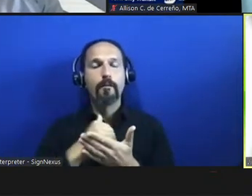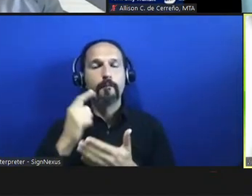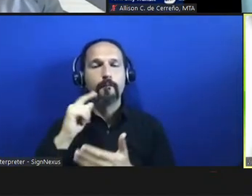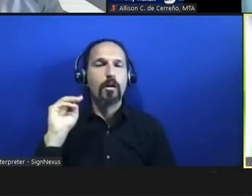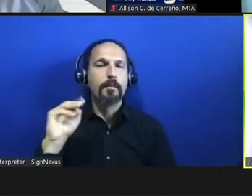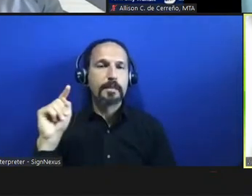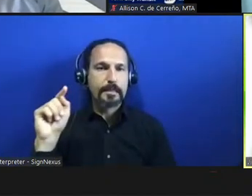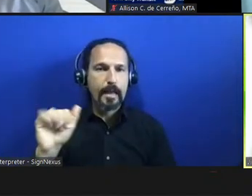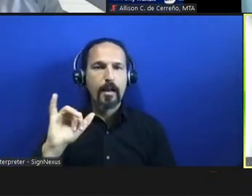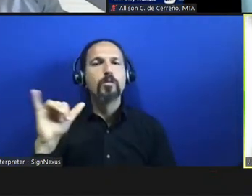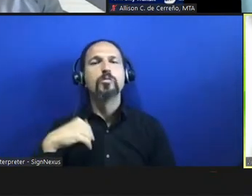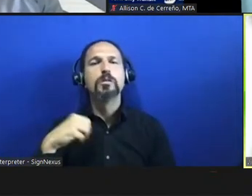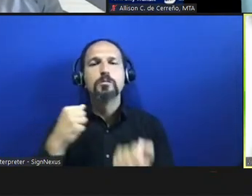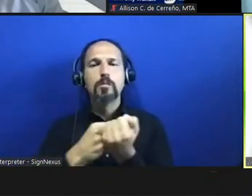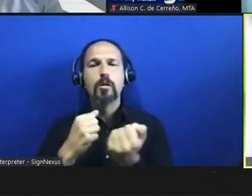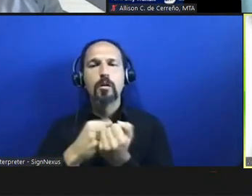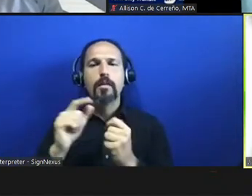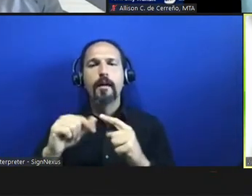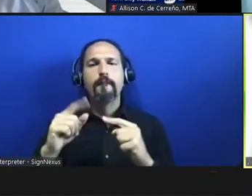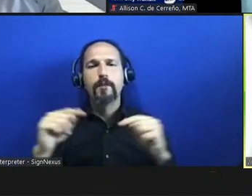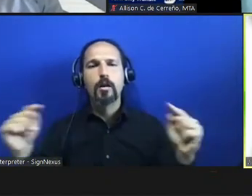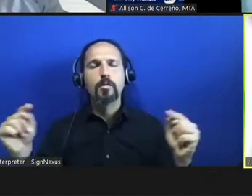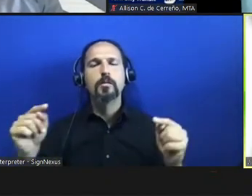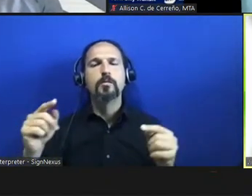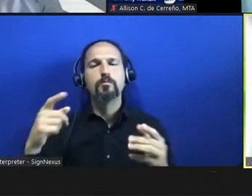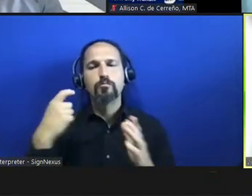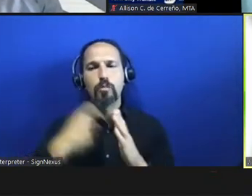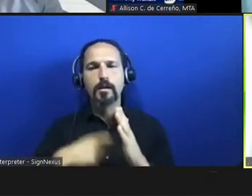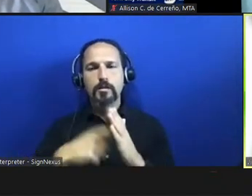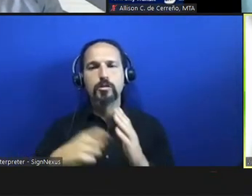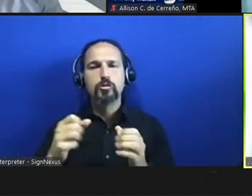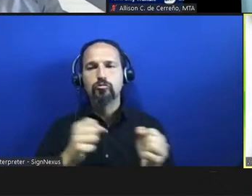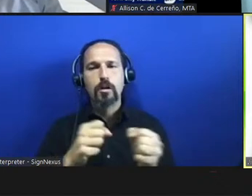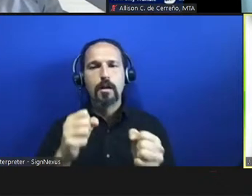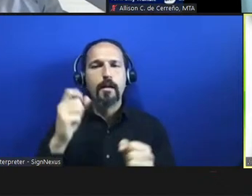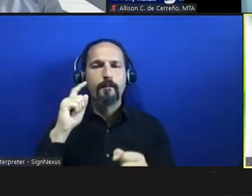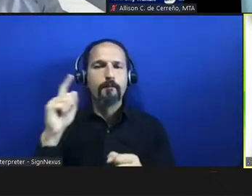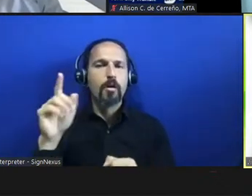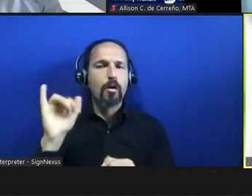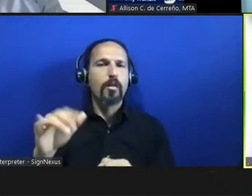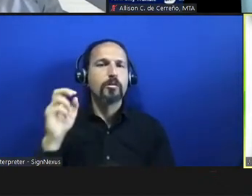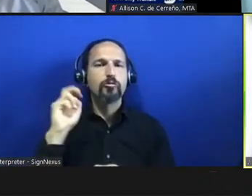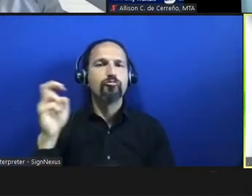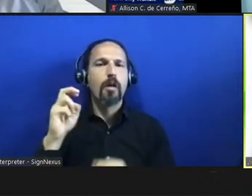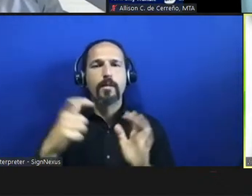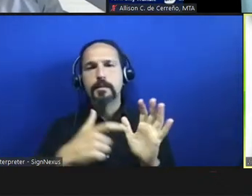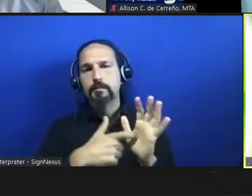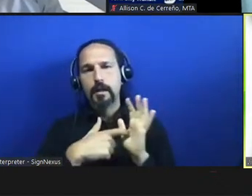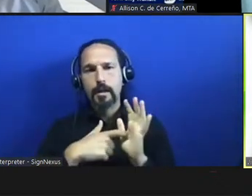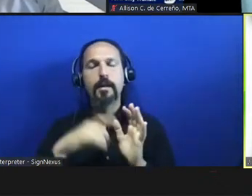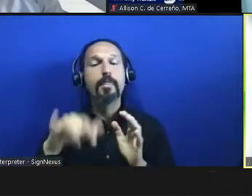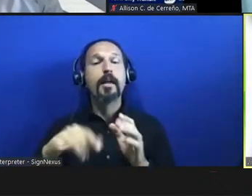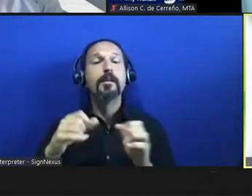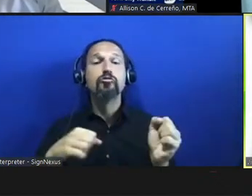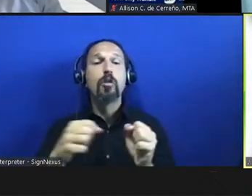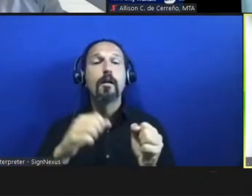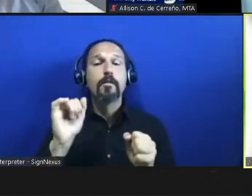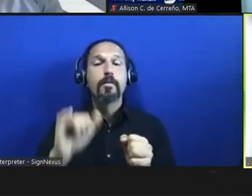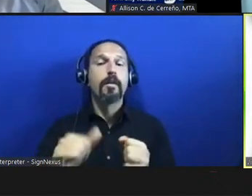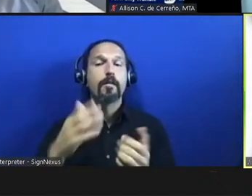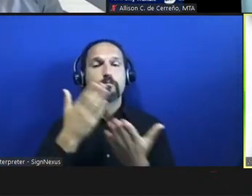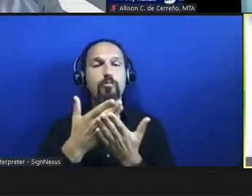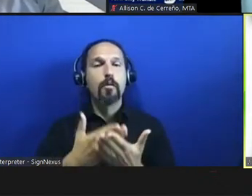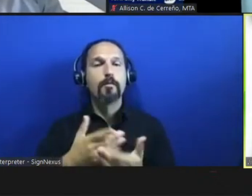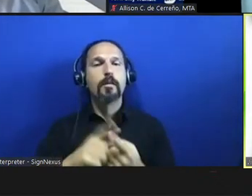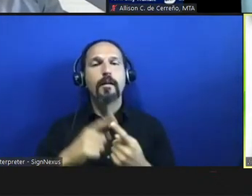we also support variable pricing strategies to calibrate toll prices according to travel demand these strategies are proven to be the most